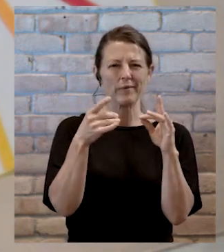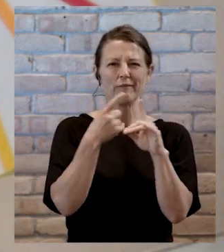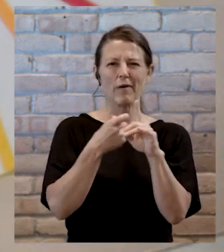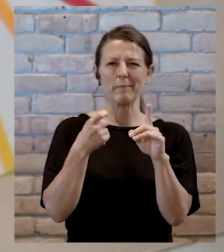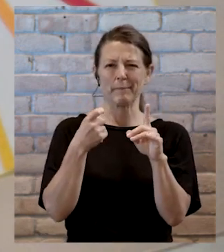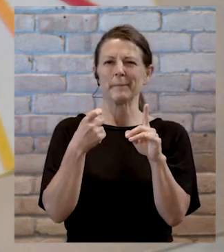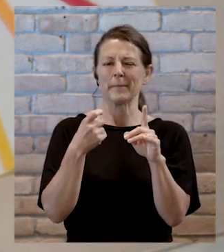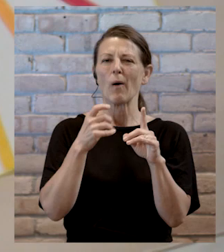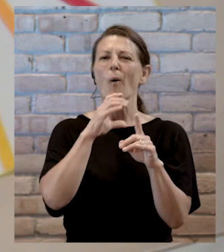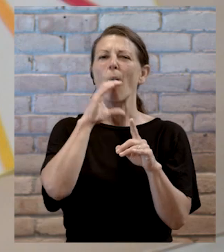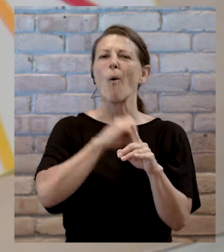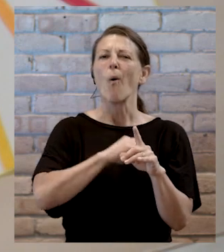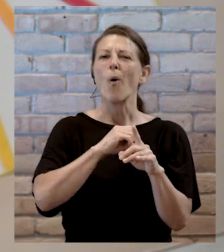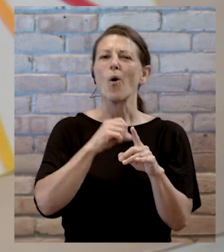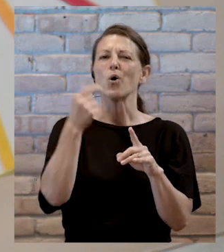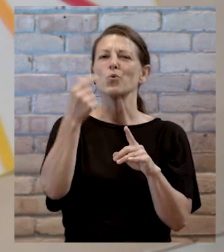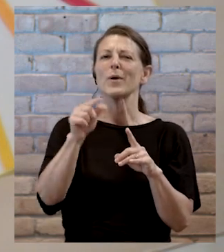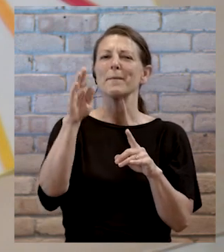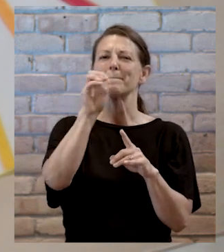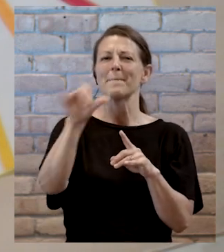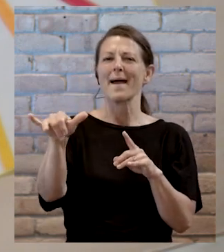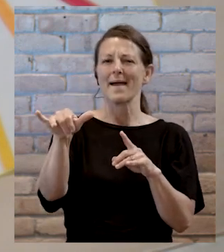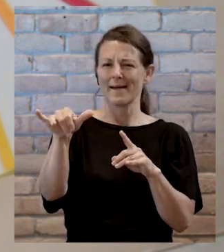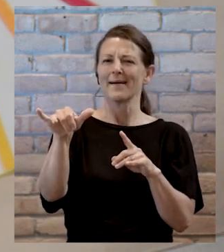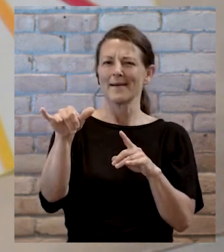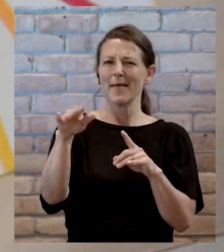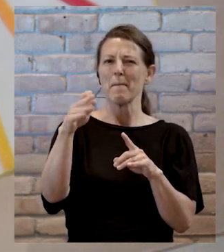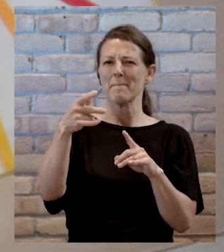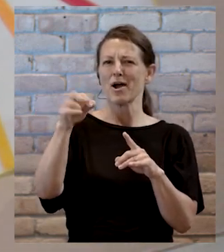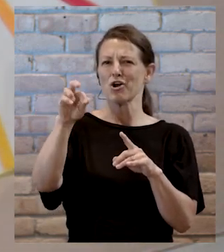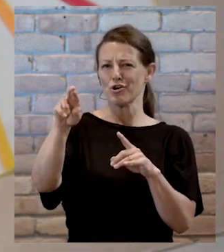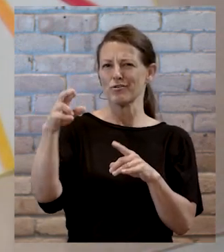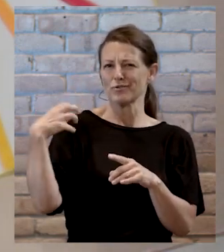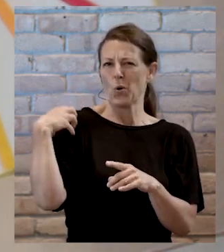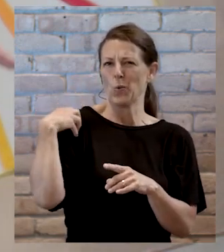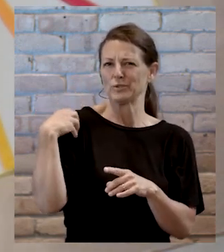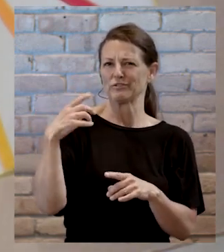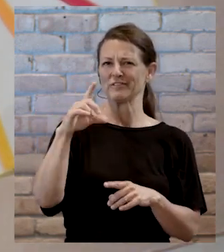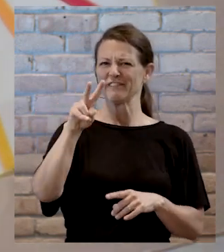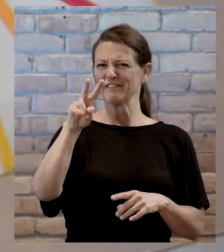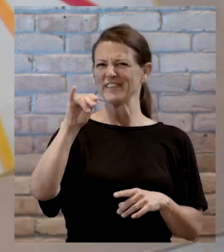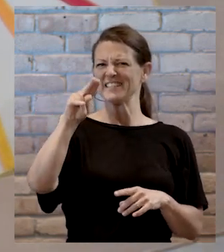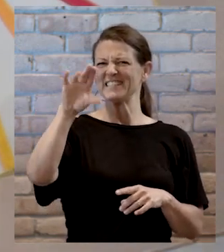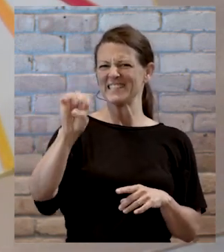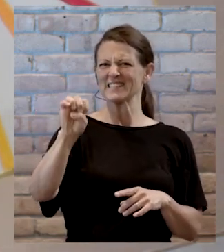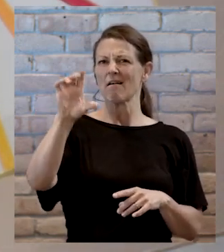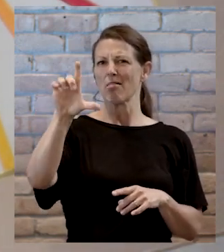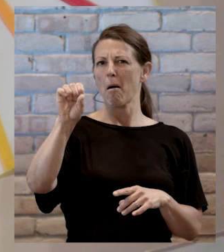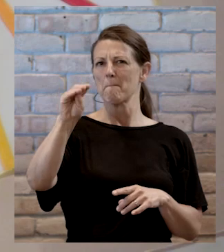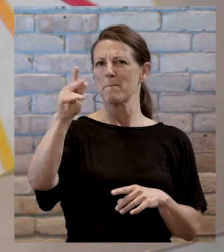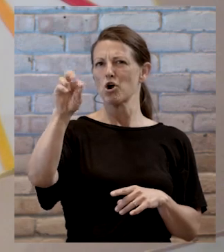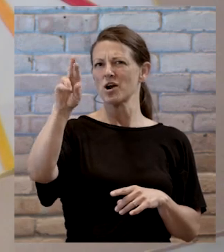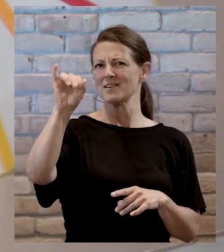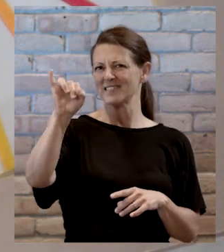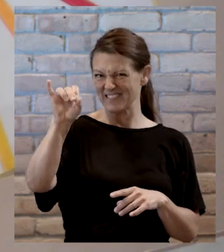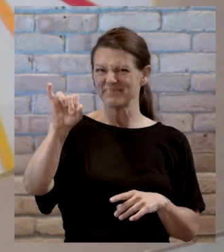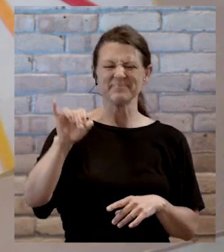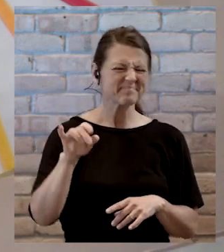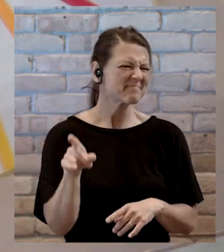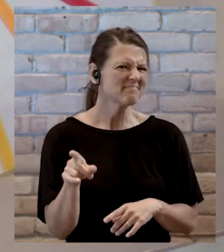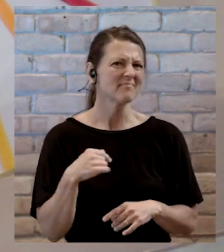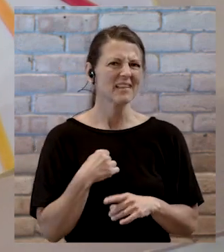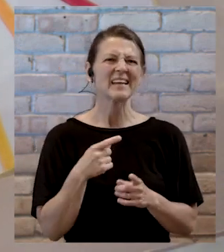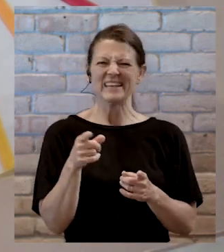Green Bay Packer coach, Vince Lombardi. And one day at practice, he was looking at his team, and it was a disaster, it